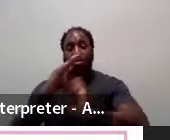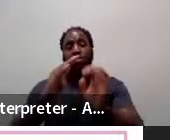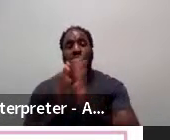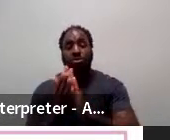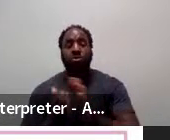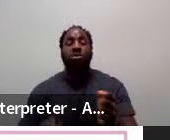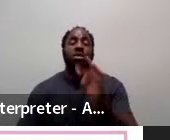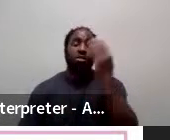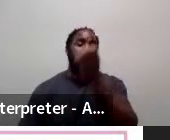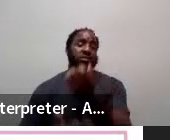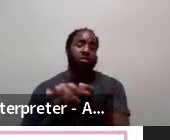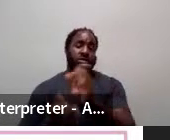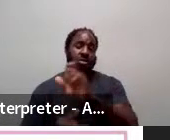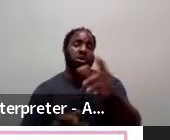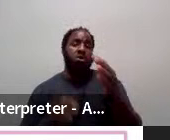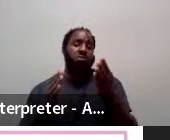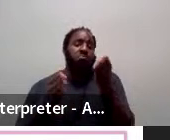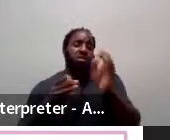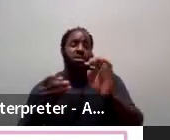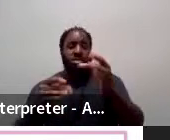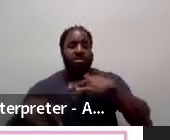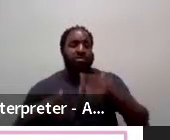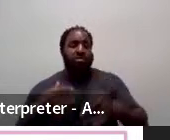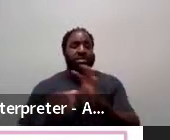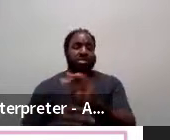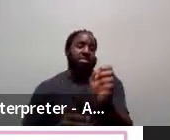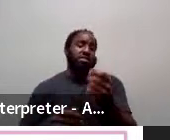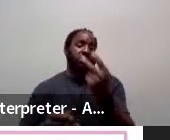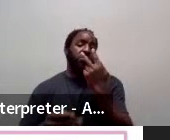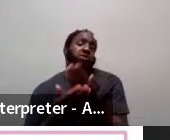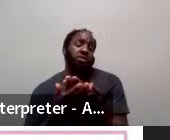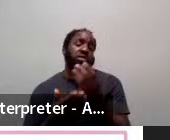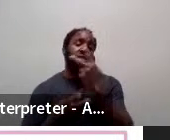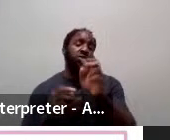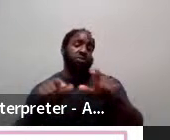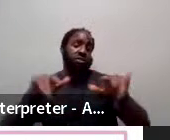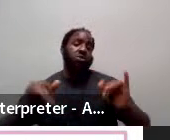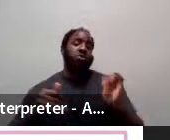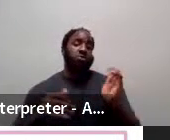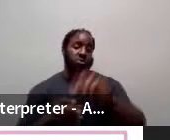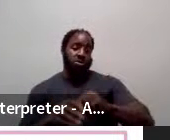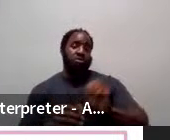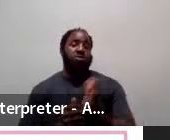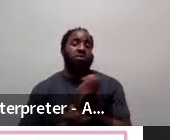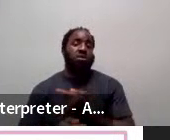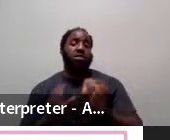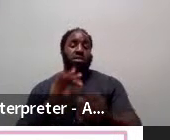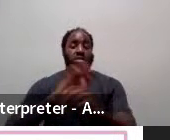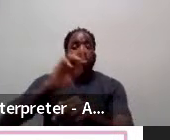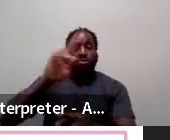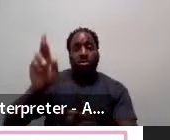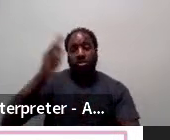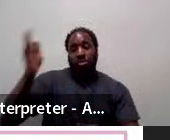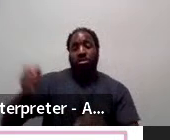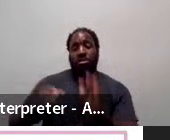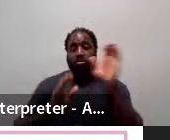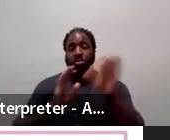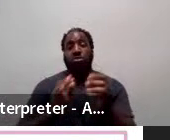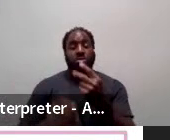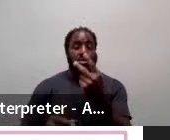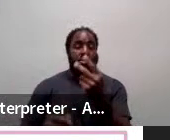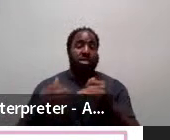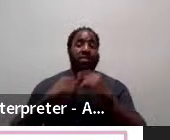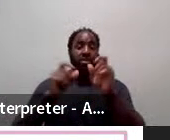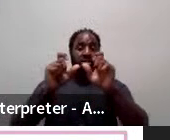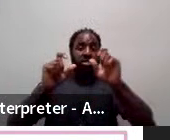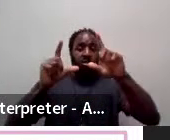at these events, and it's really good to see you're still along with us. On the right-hand side, finally, we have just a screenshot from our 2021 remote